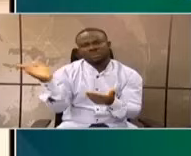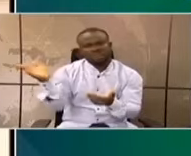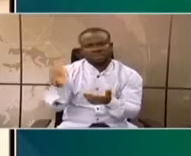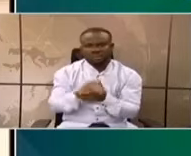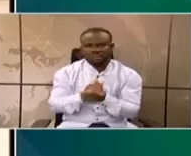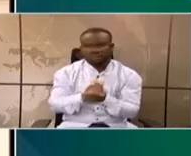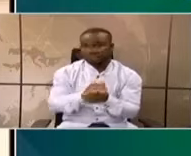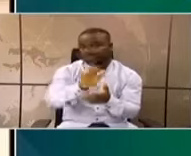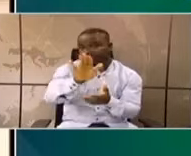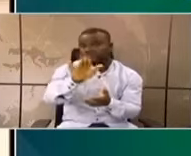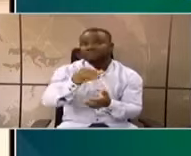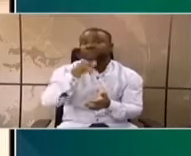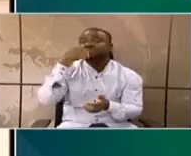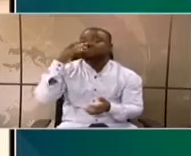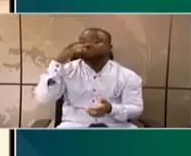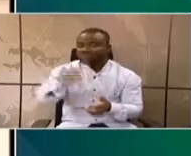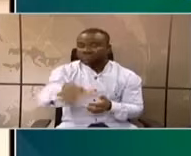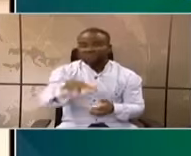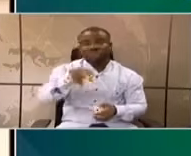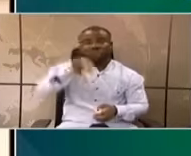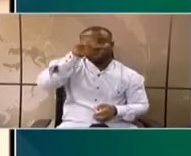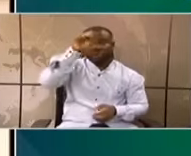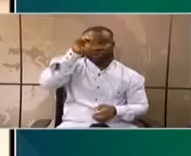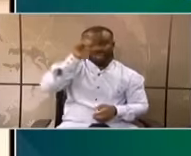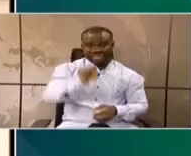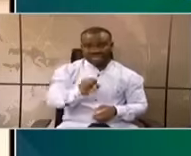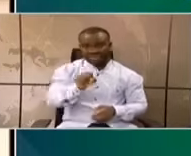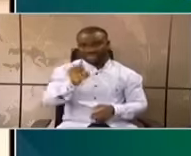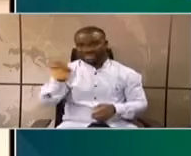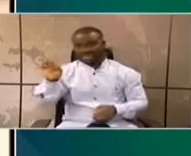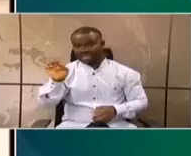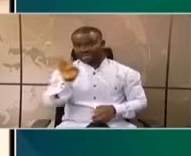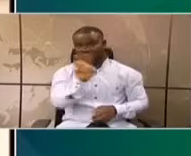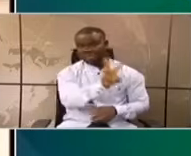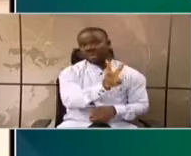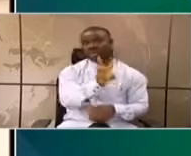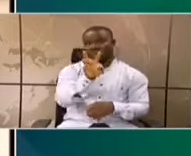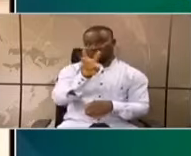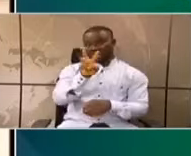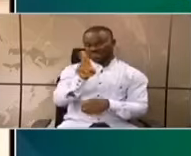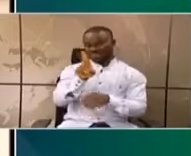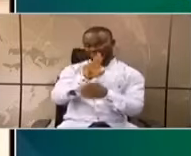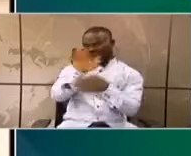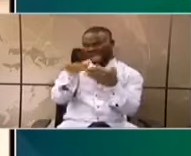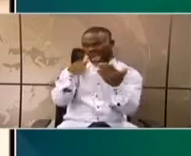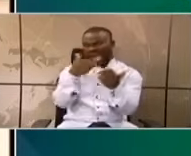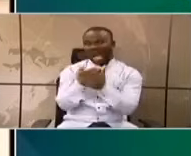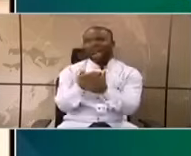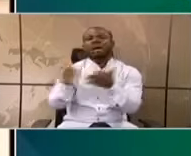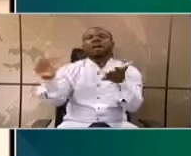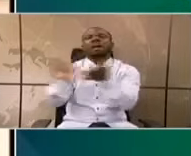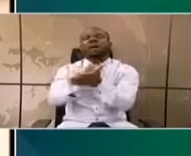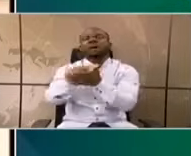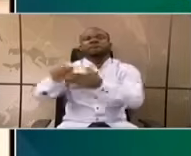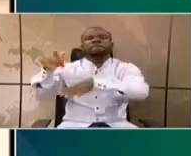say, Uba Western region, north, south, east, and west of the region, you know, air contaminated.